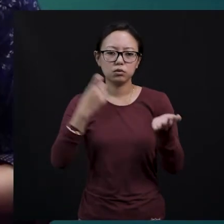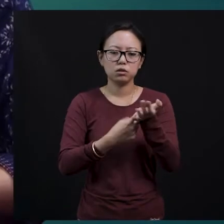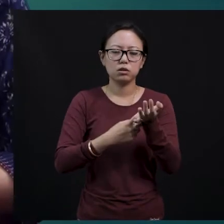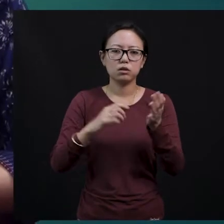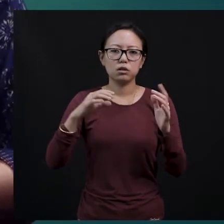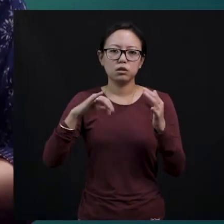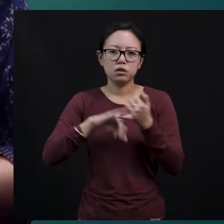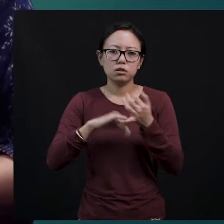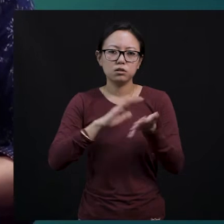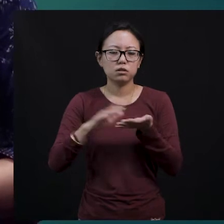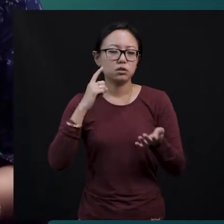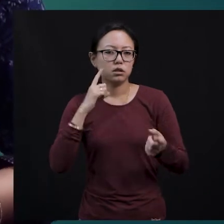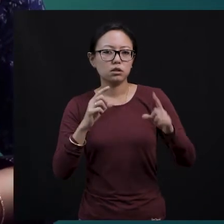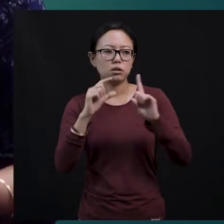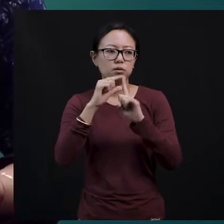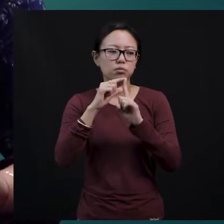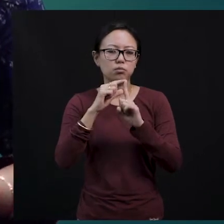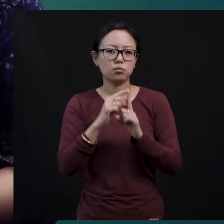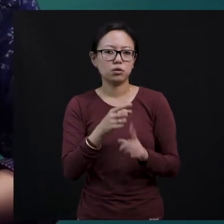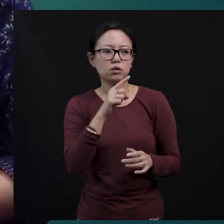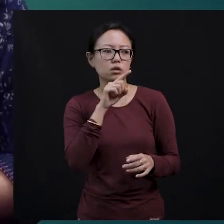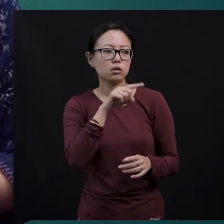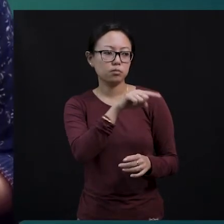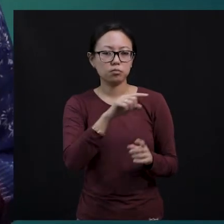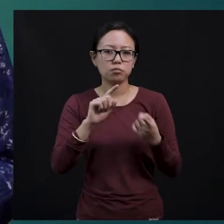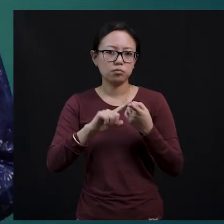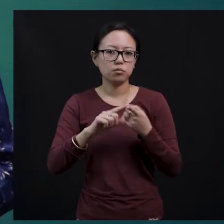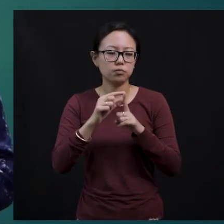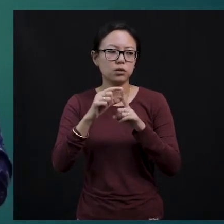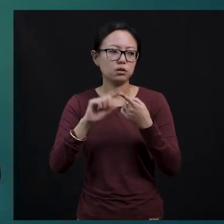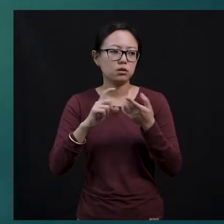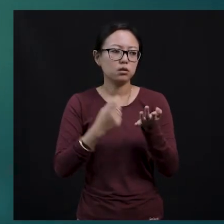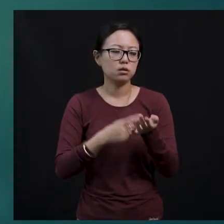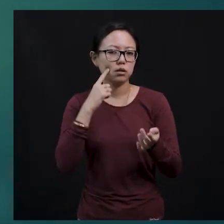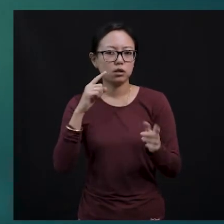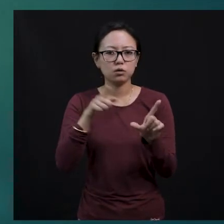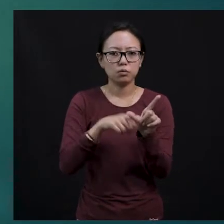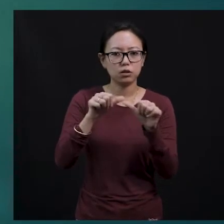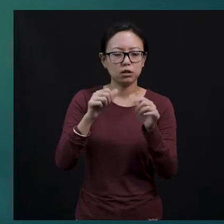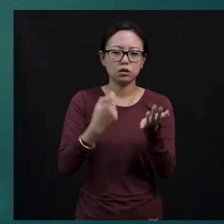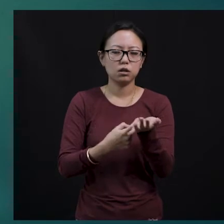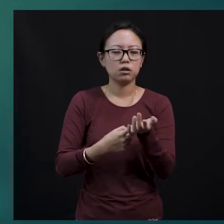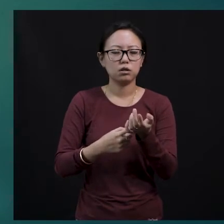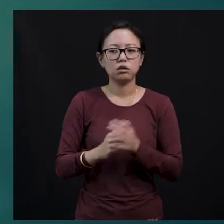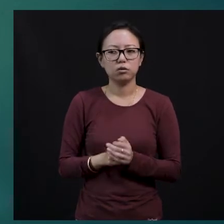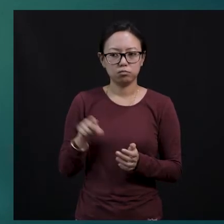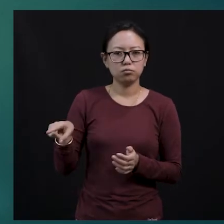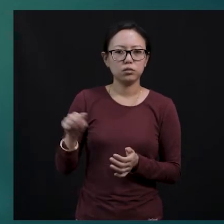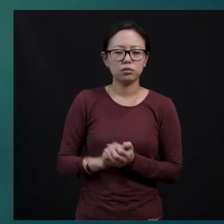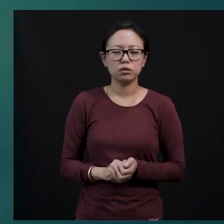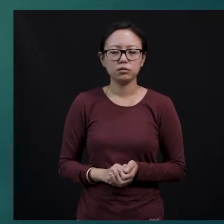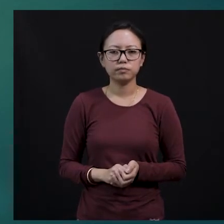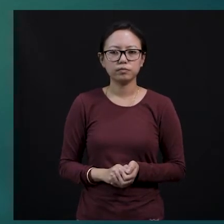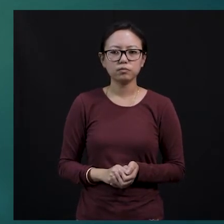he was an atheist, that means he did not believe in religion. But he was a very, very great social reformer, activist, and he was